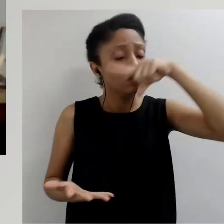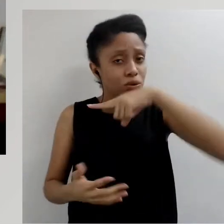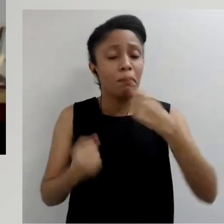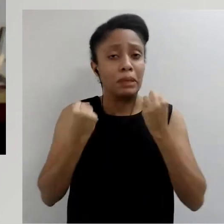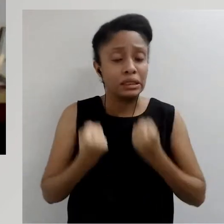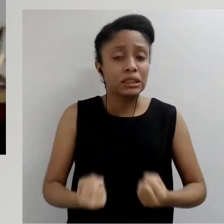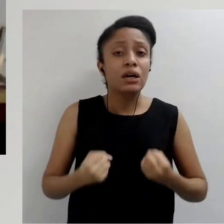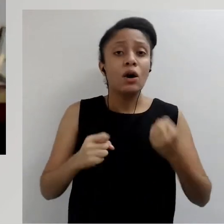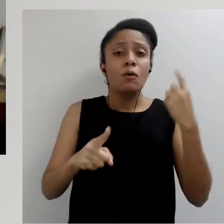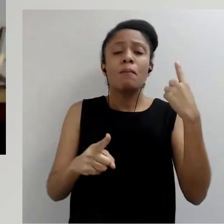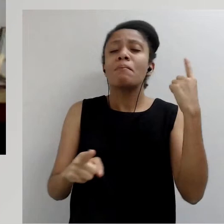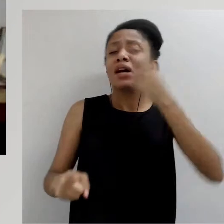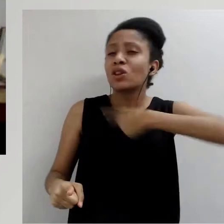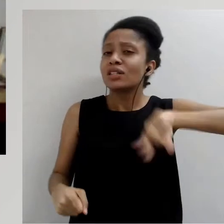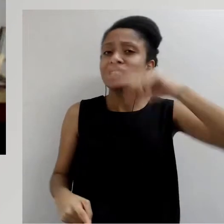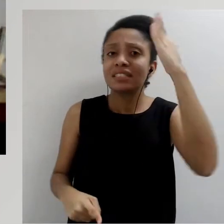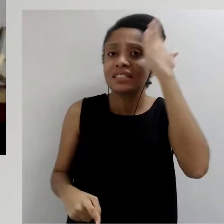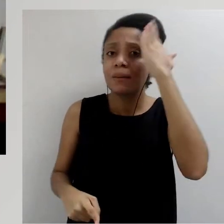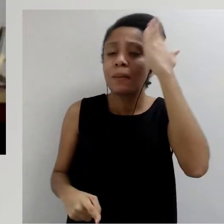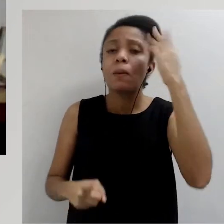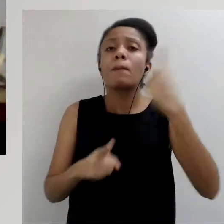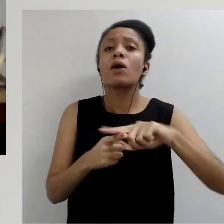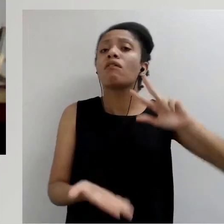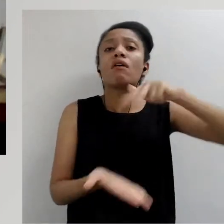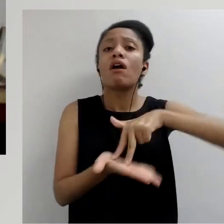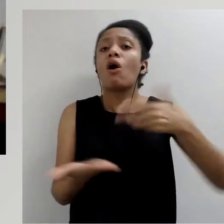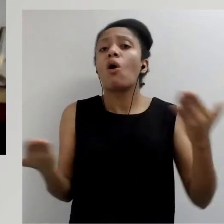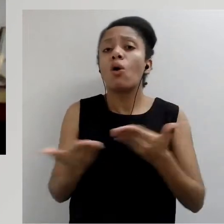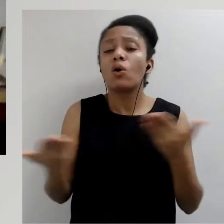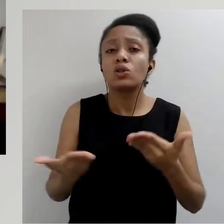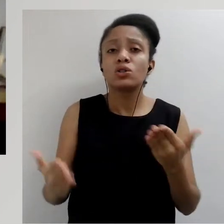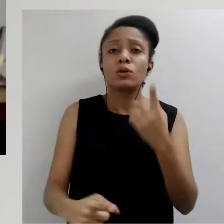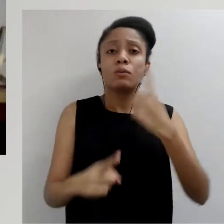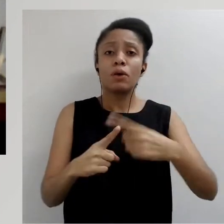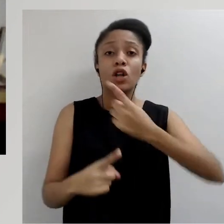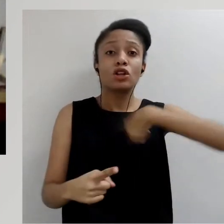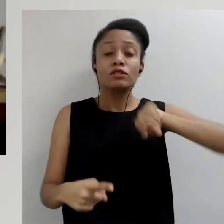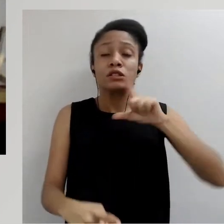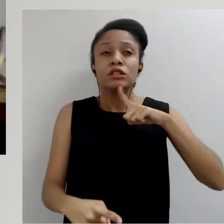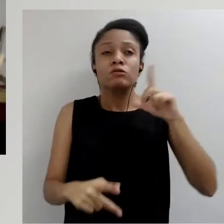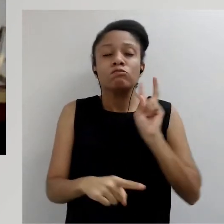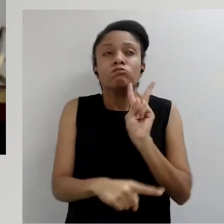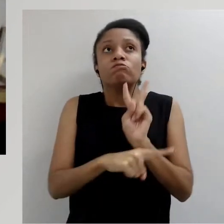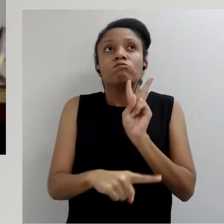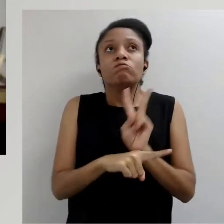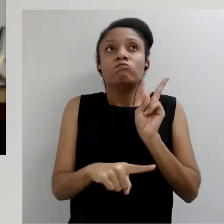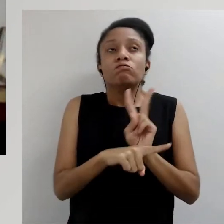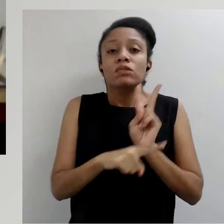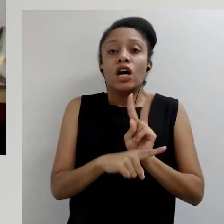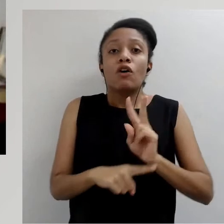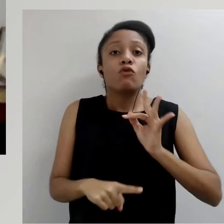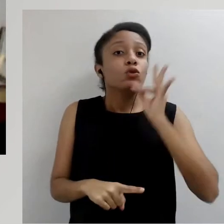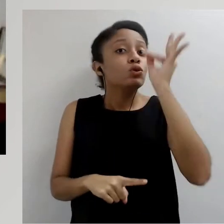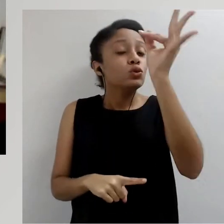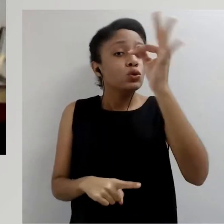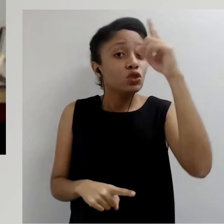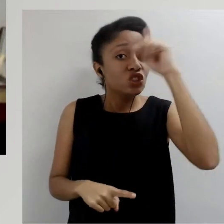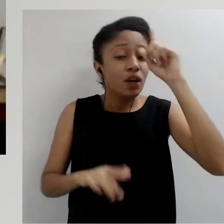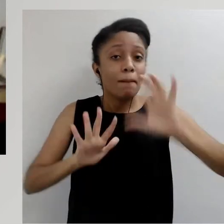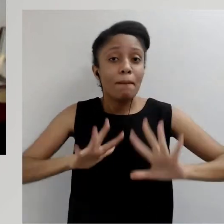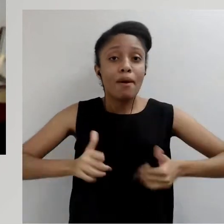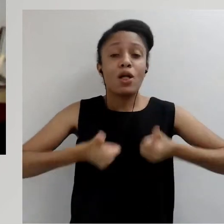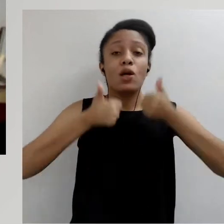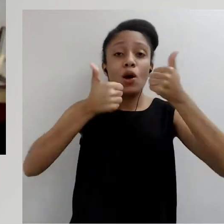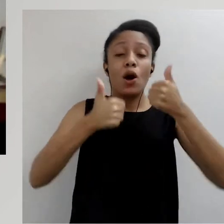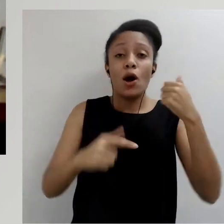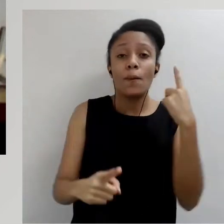but we know why we are here today in this meeting. We are here because we have hope. We